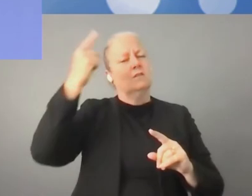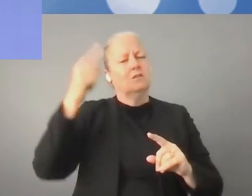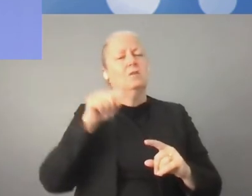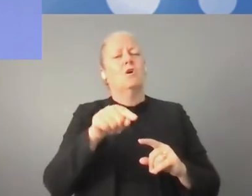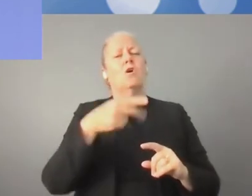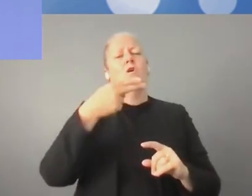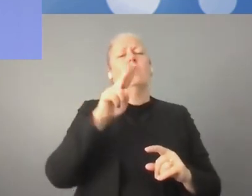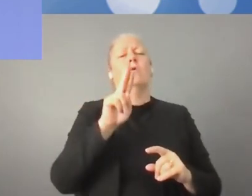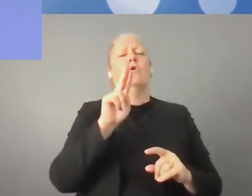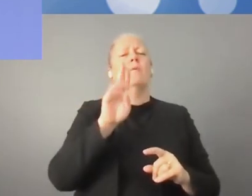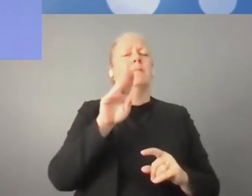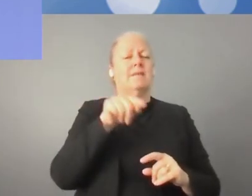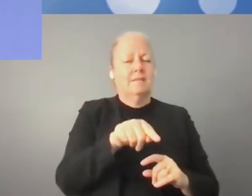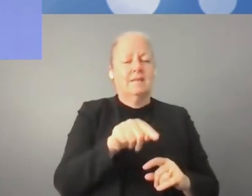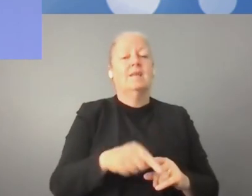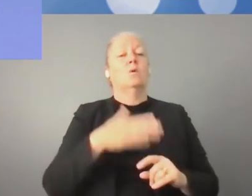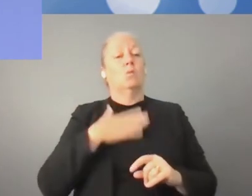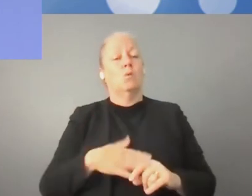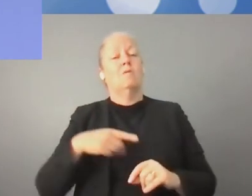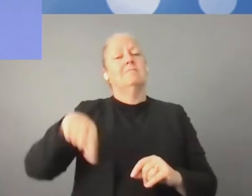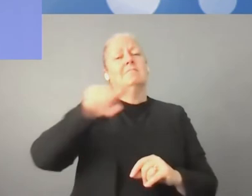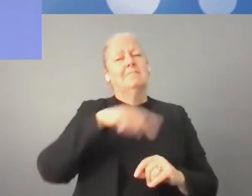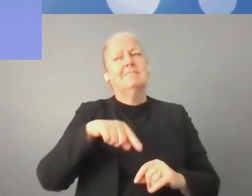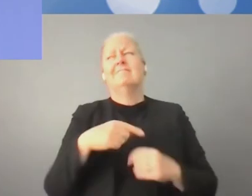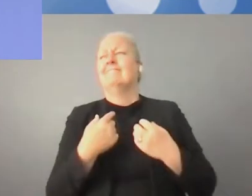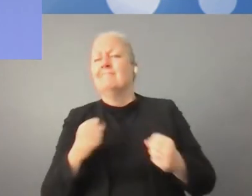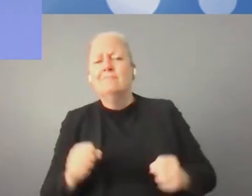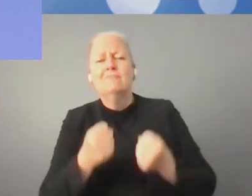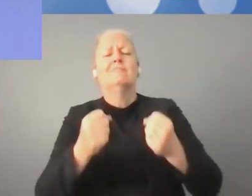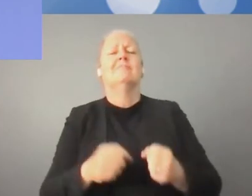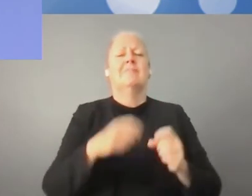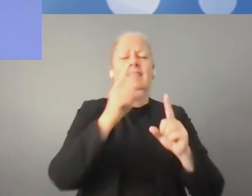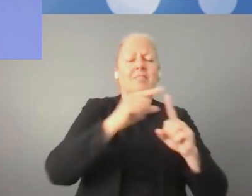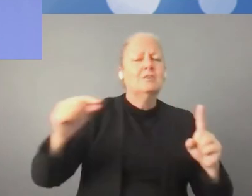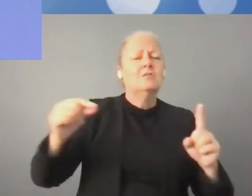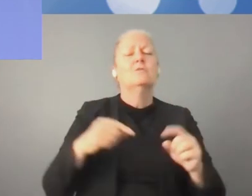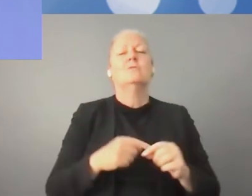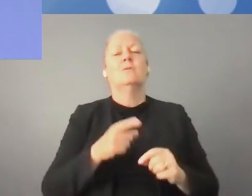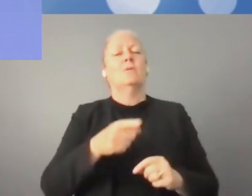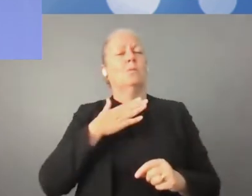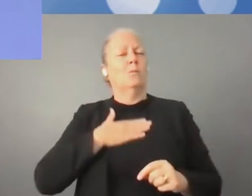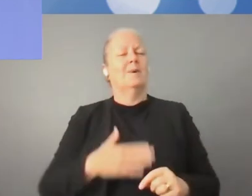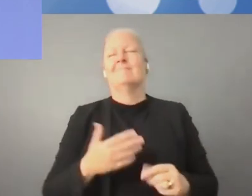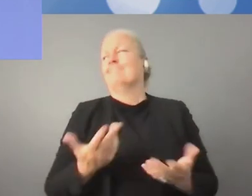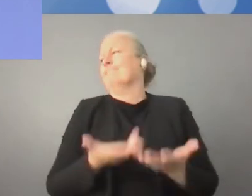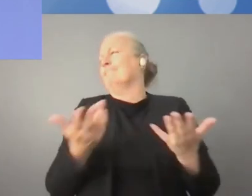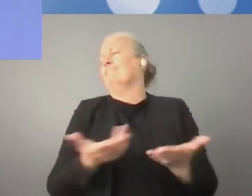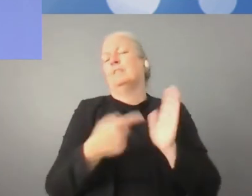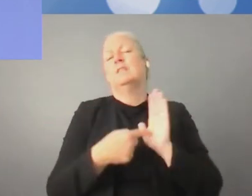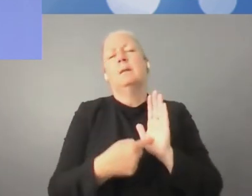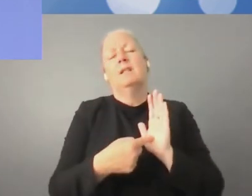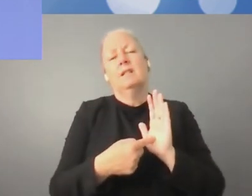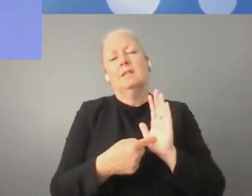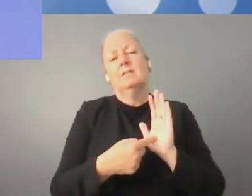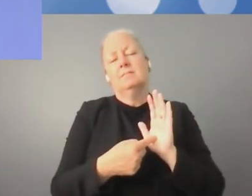employing technology uh promotes digitalization for example they will create uh a digi they will